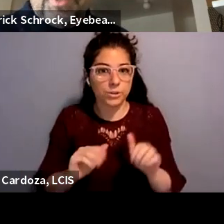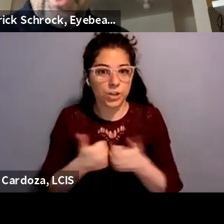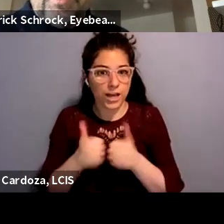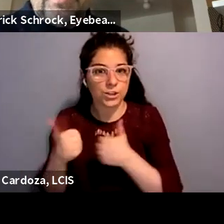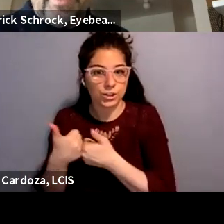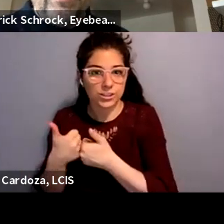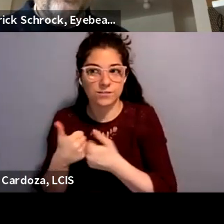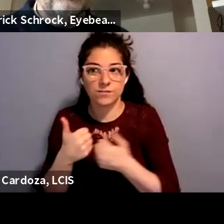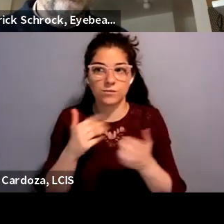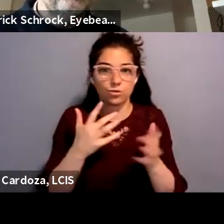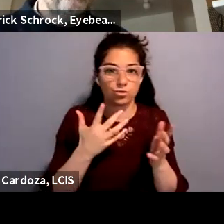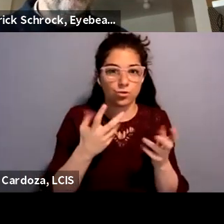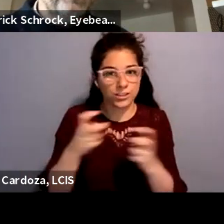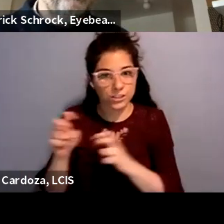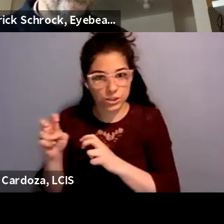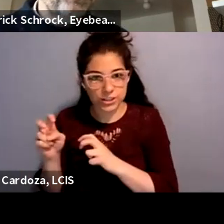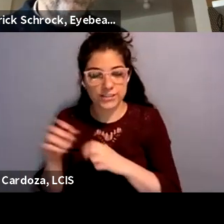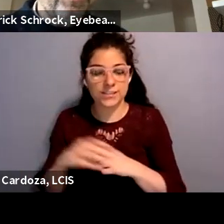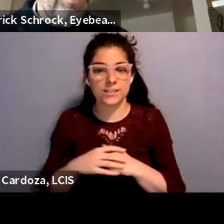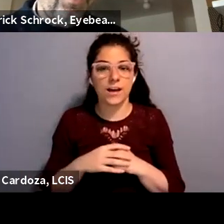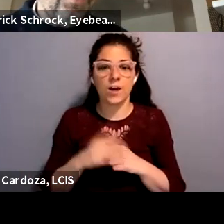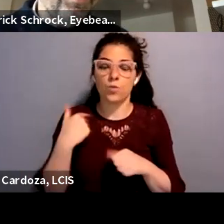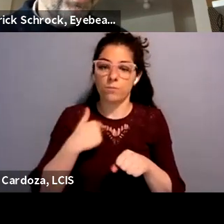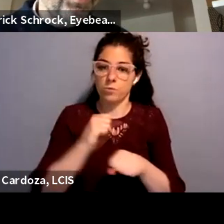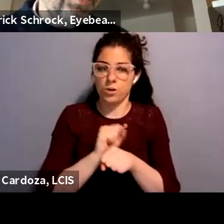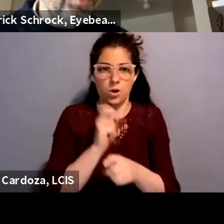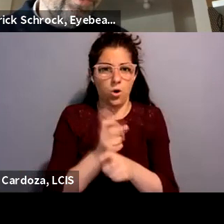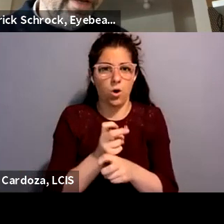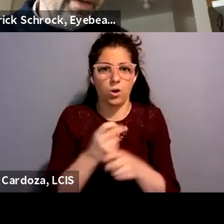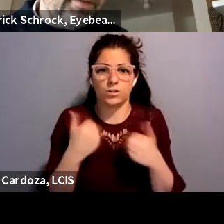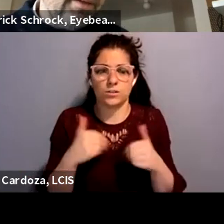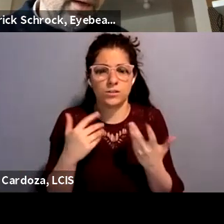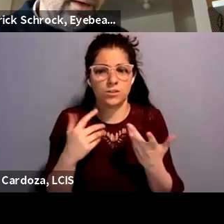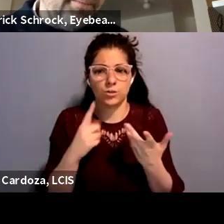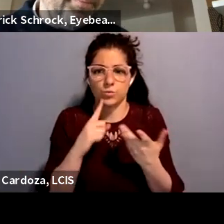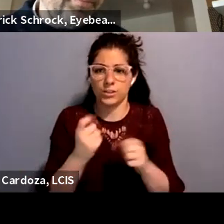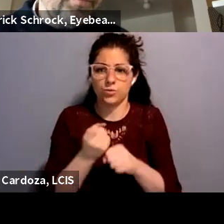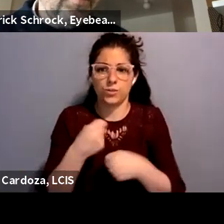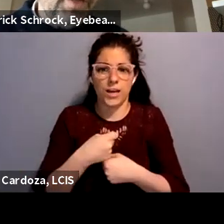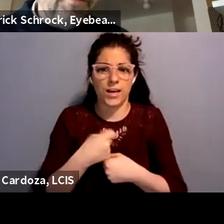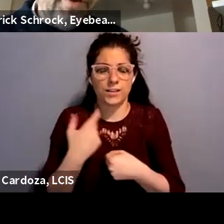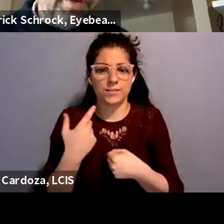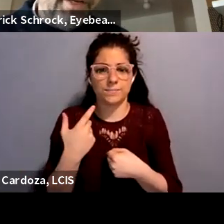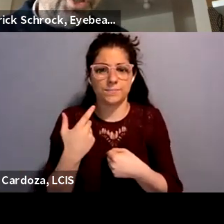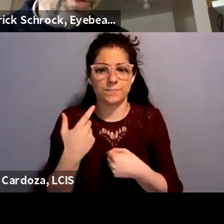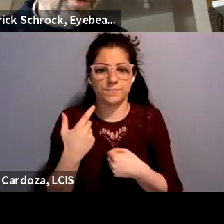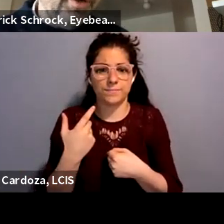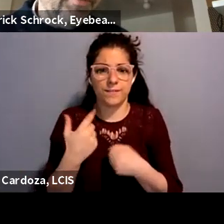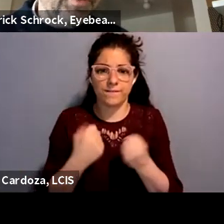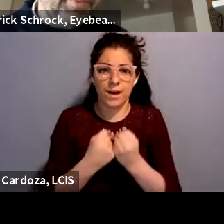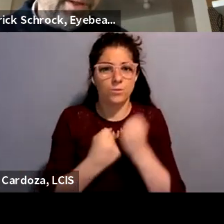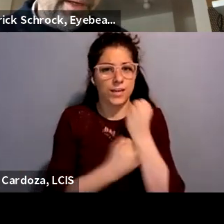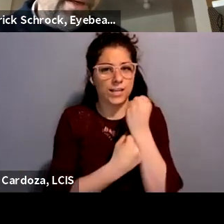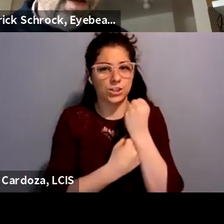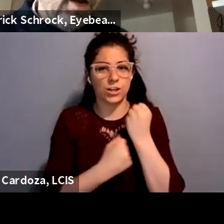some transitions, and we had been working very hard to create a foundation